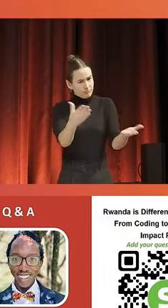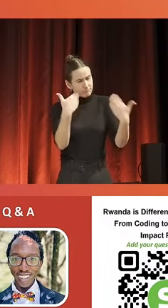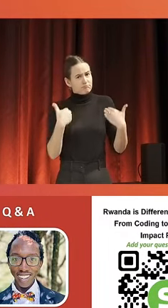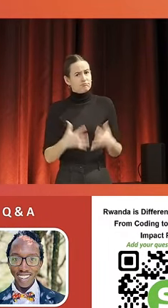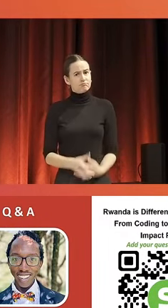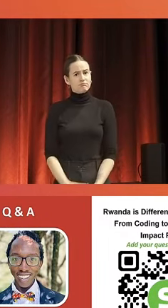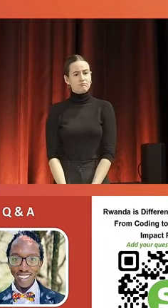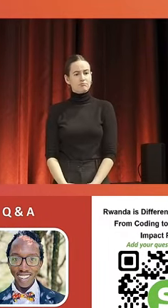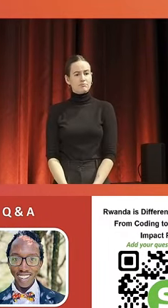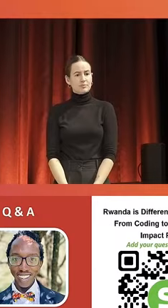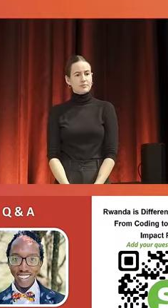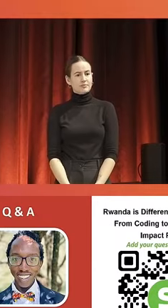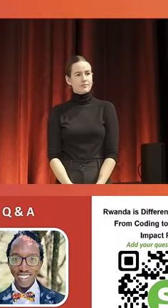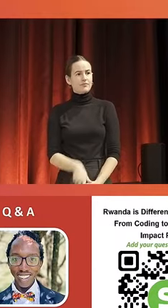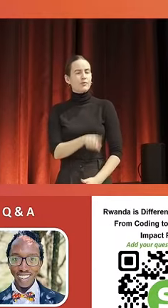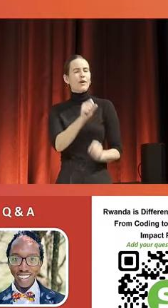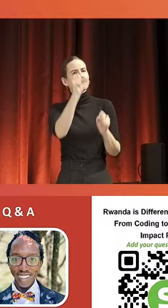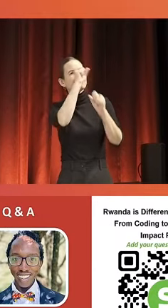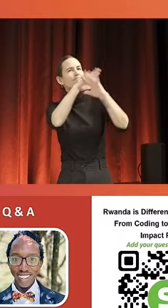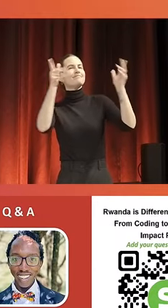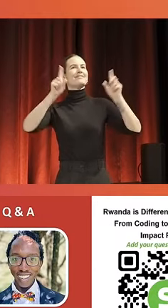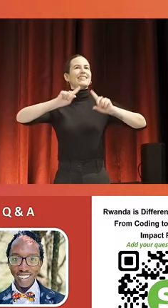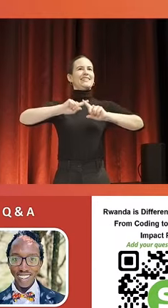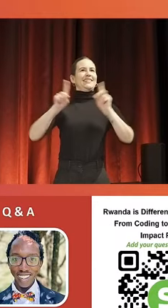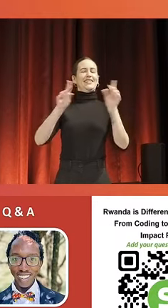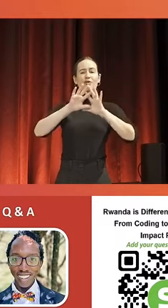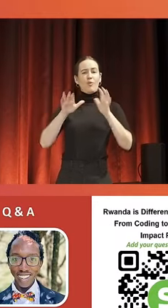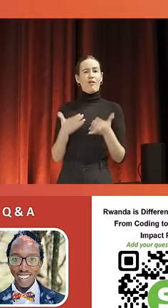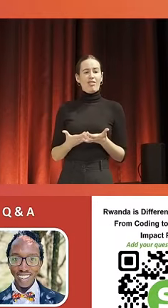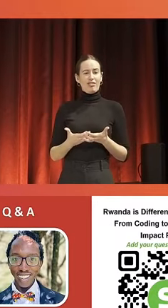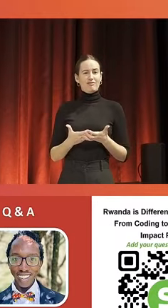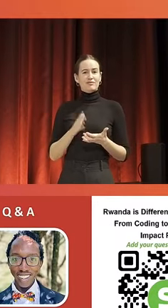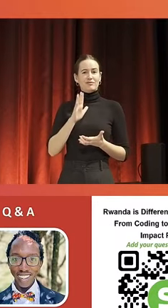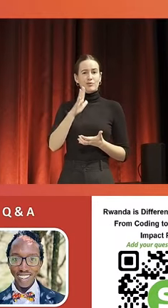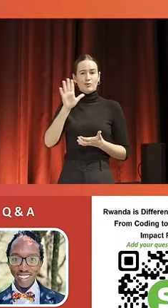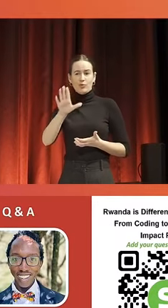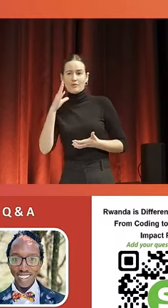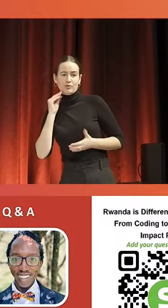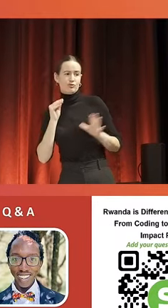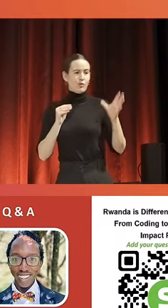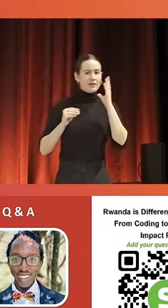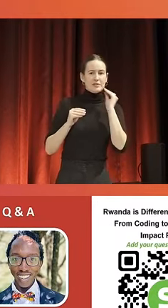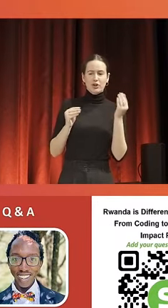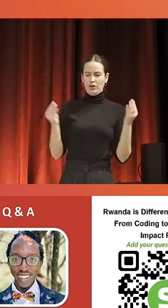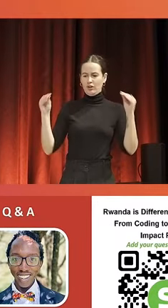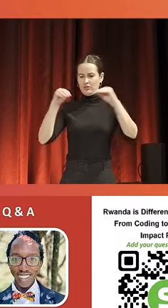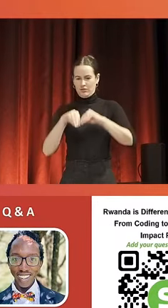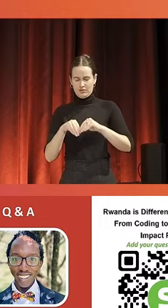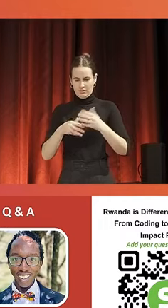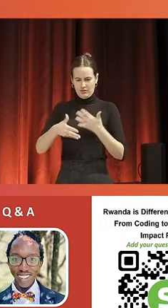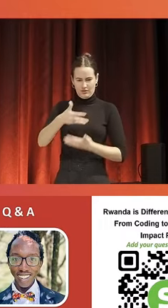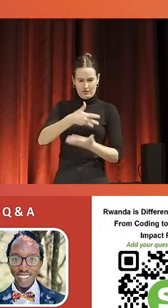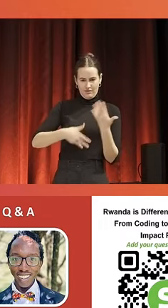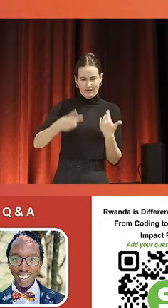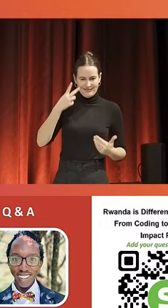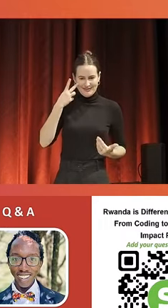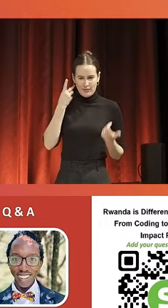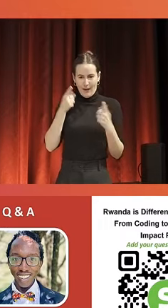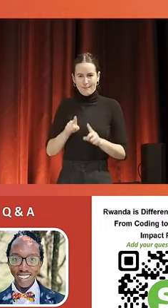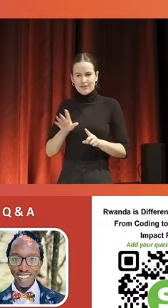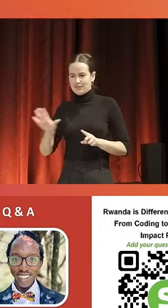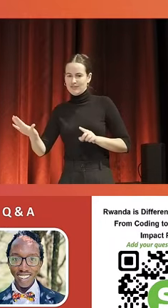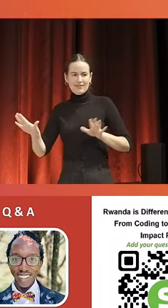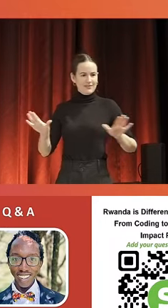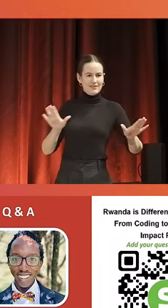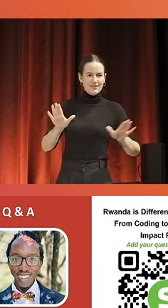imagine a different reality by combining your experiences of seeing something that has worked elsewhere and imagining how it